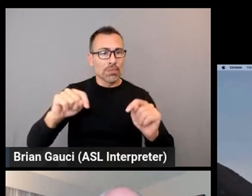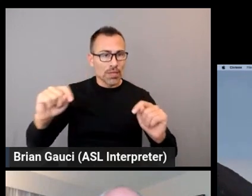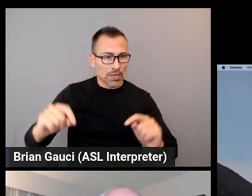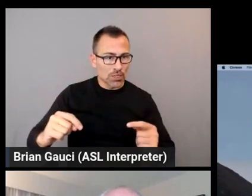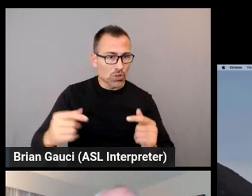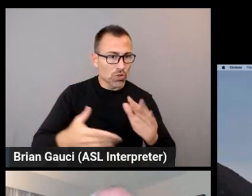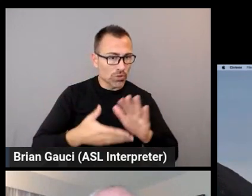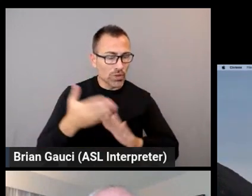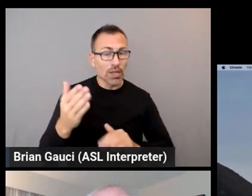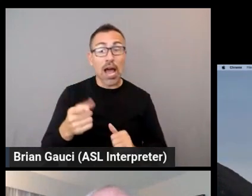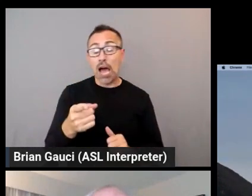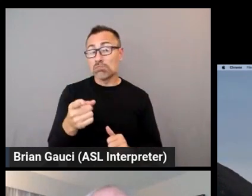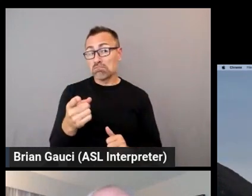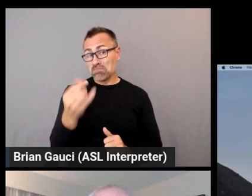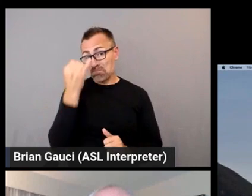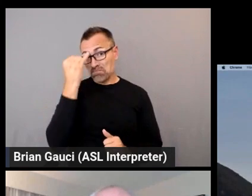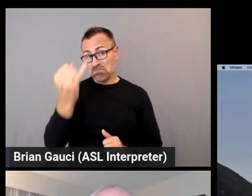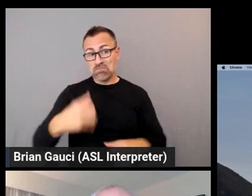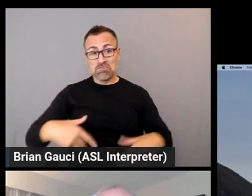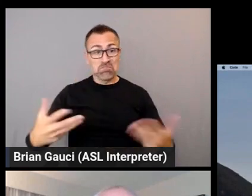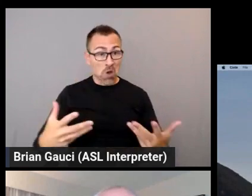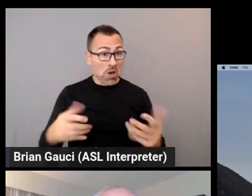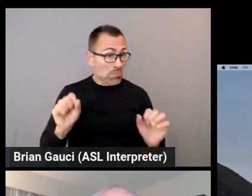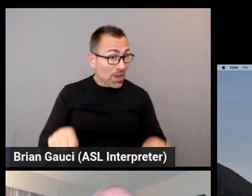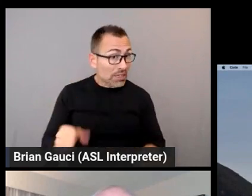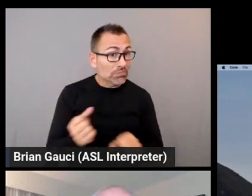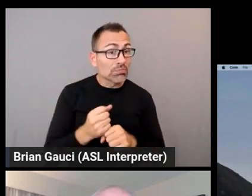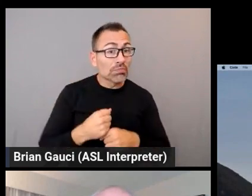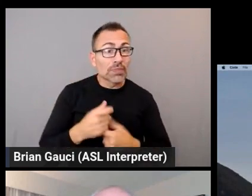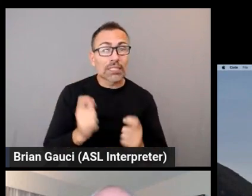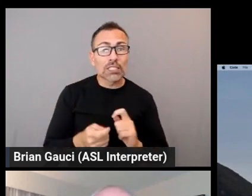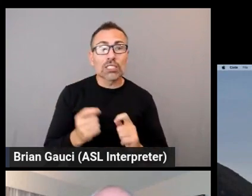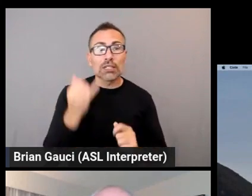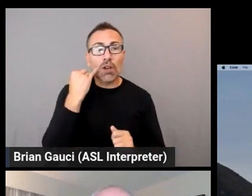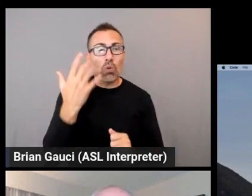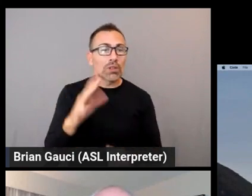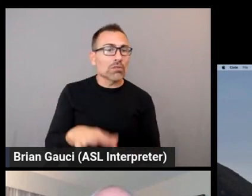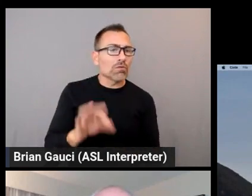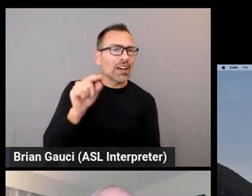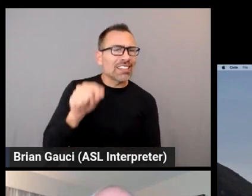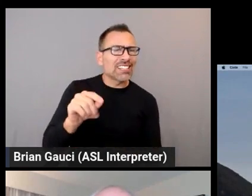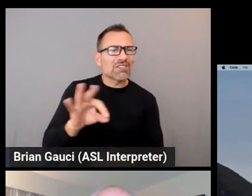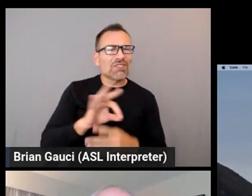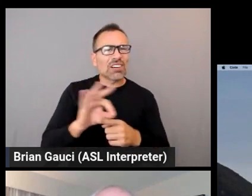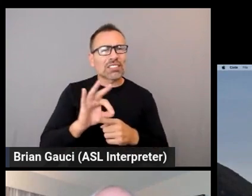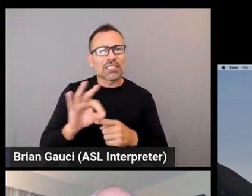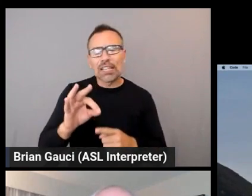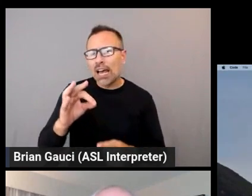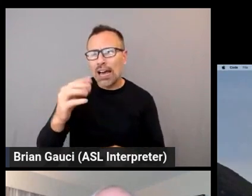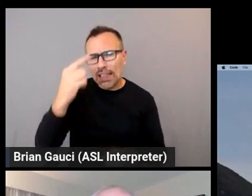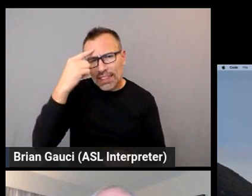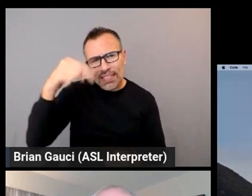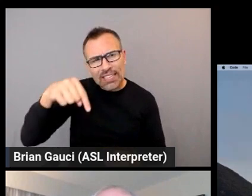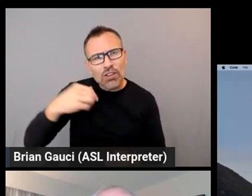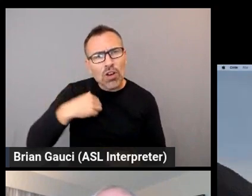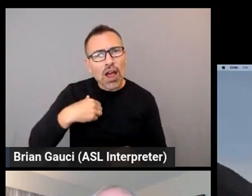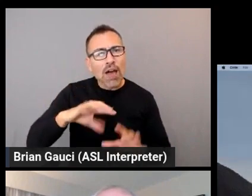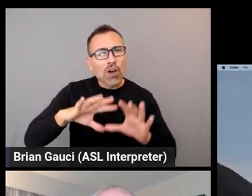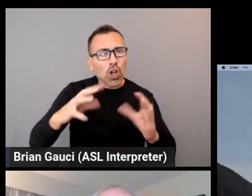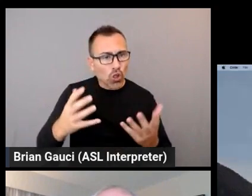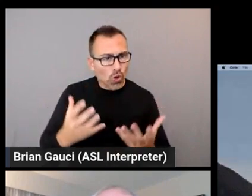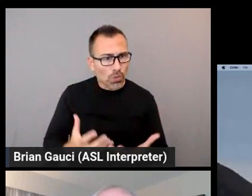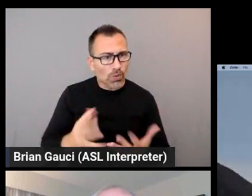changes. Say I wanted to, find this function in here. It looks like I've got a global setup here